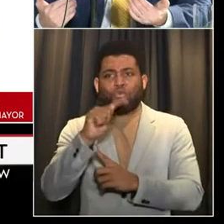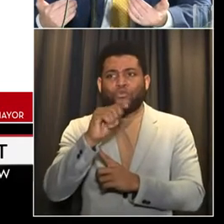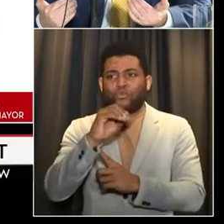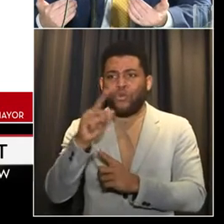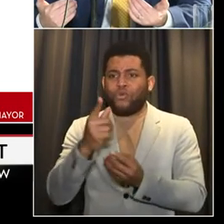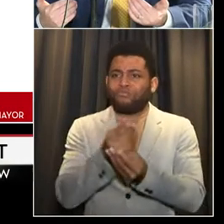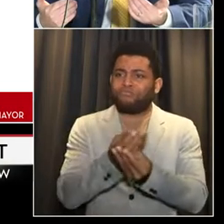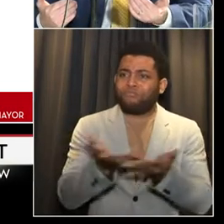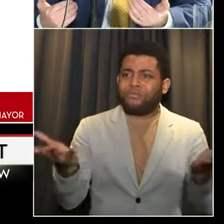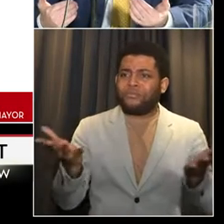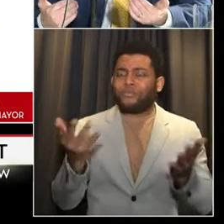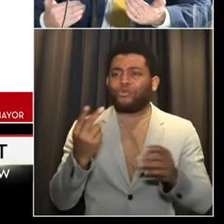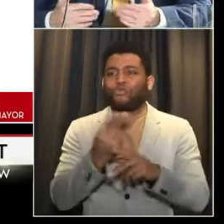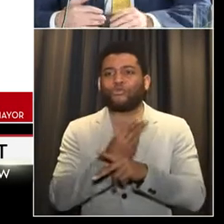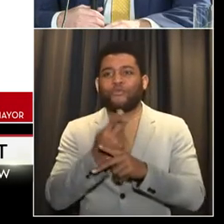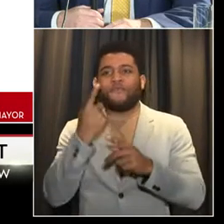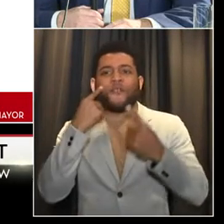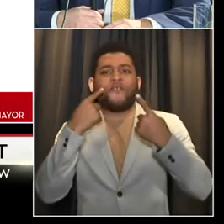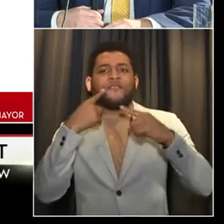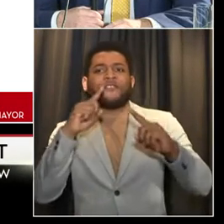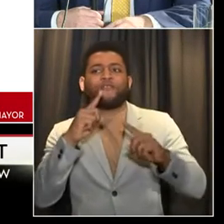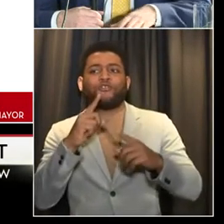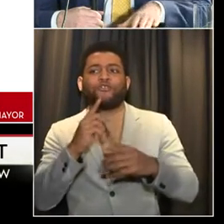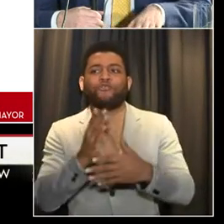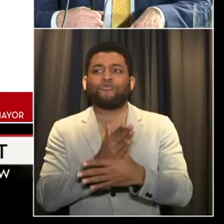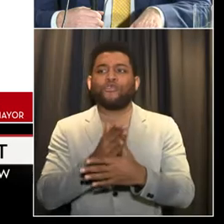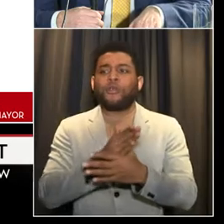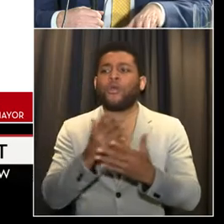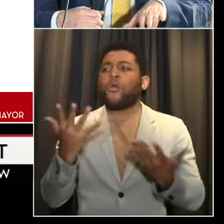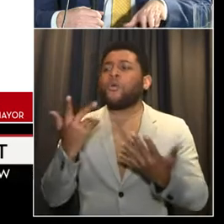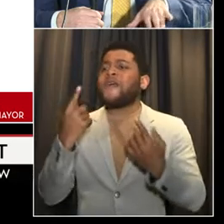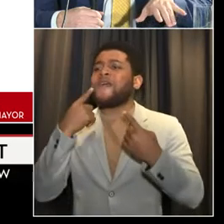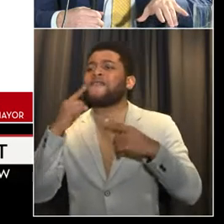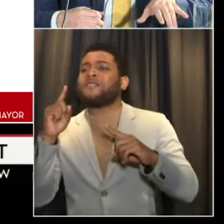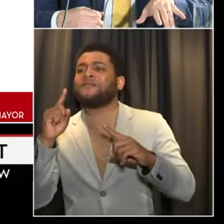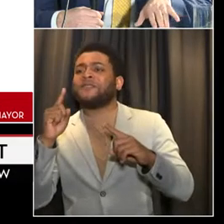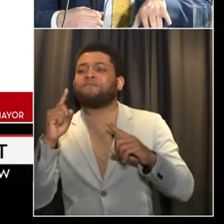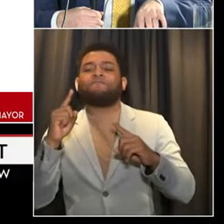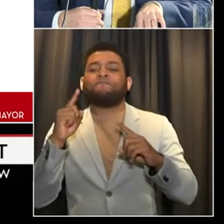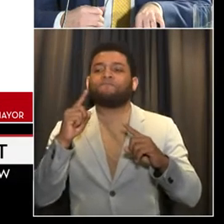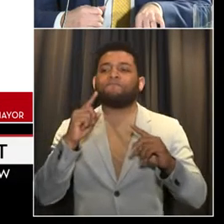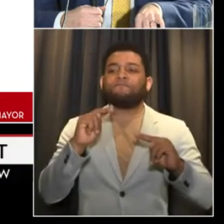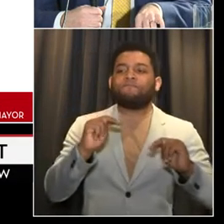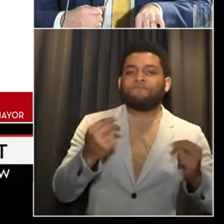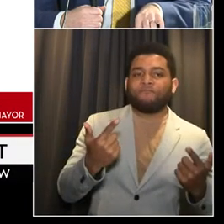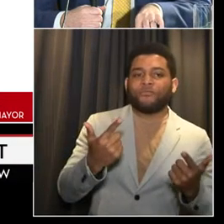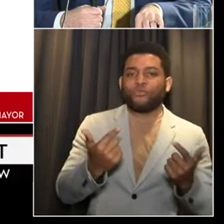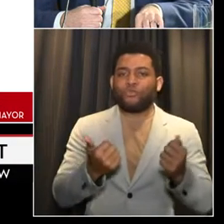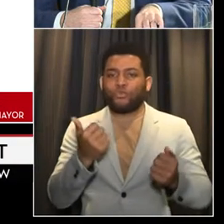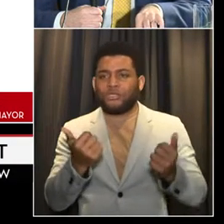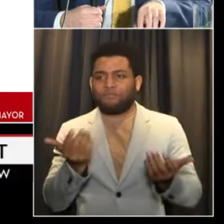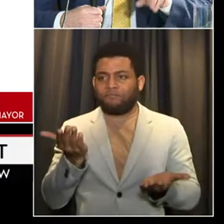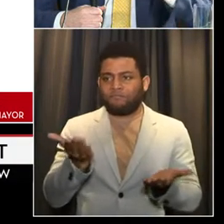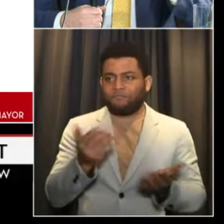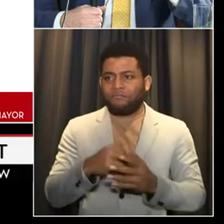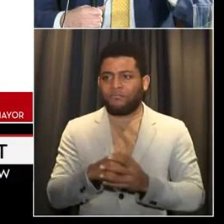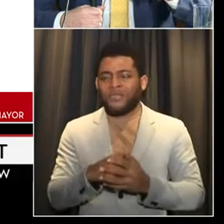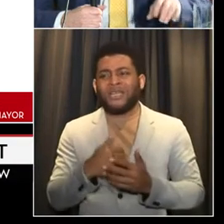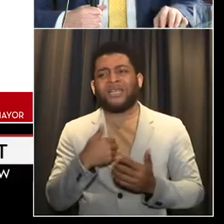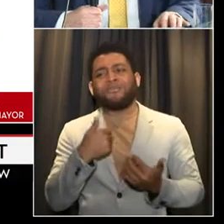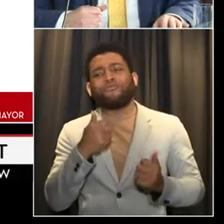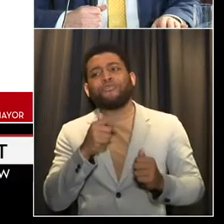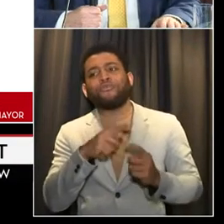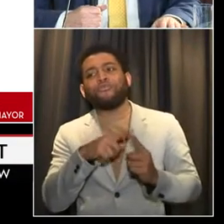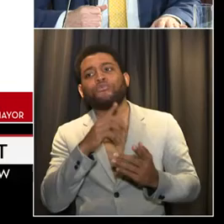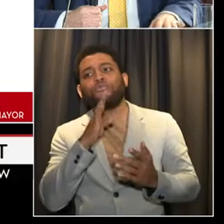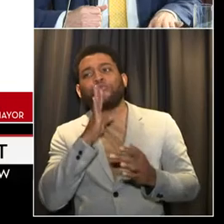sharing about and learning about what's working and what's not working. And so I tried to talk shorter for that one, but I'll turn it over for a